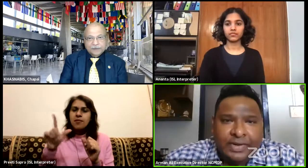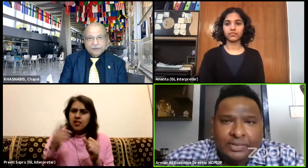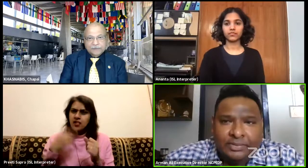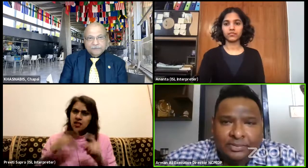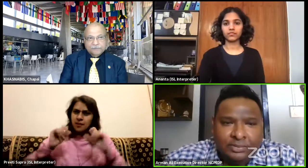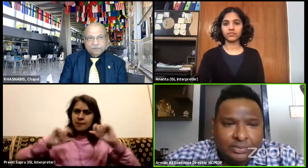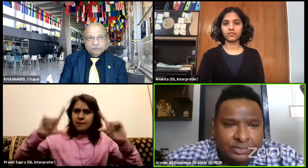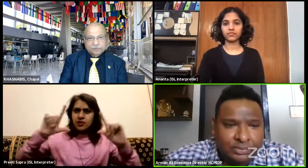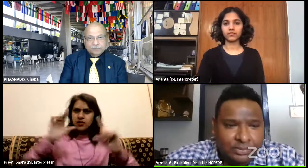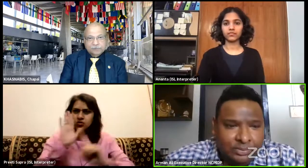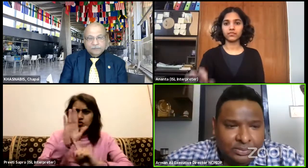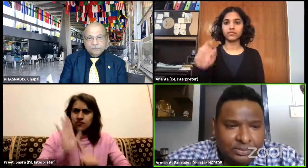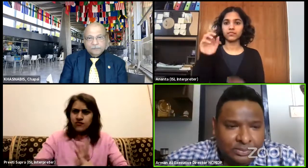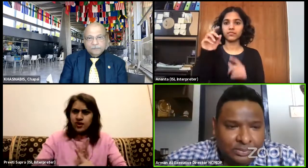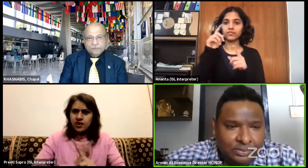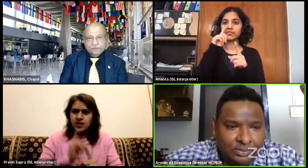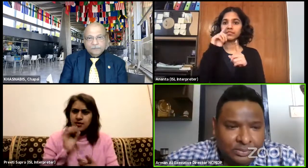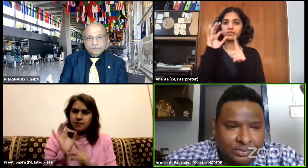Yes, Asifa.